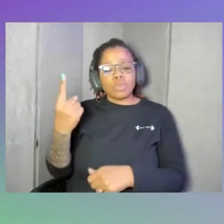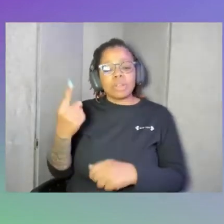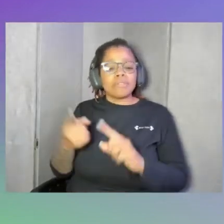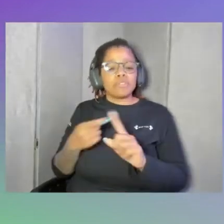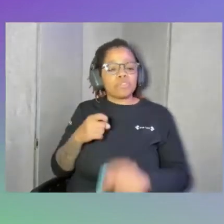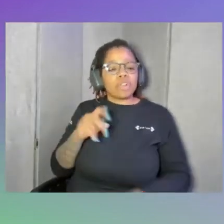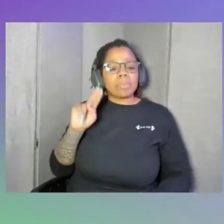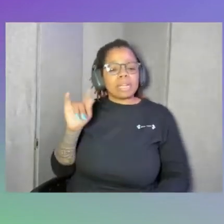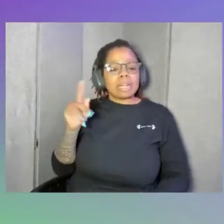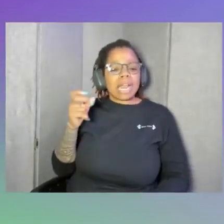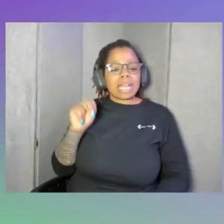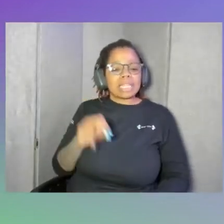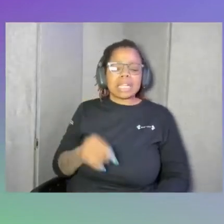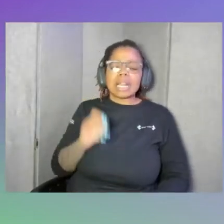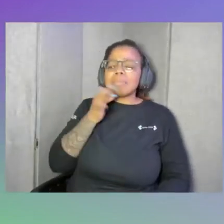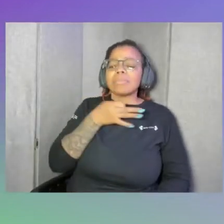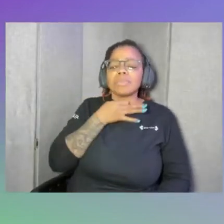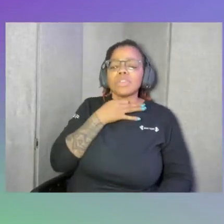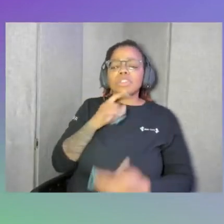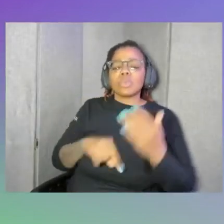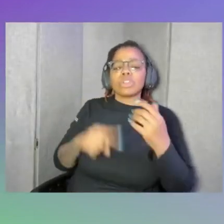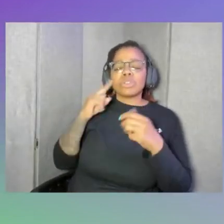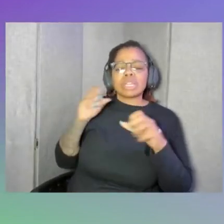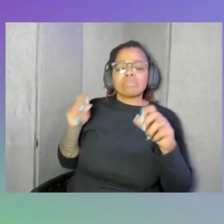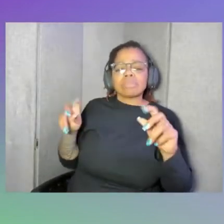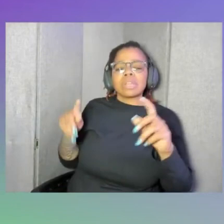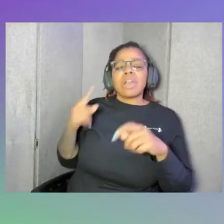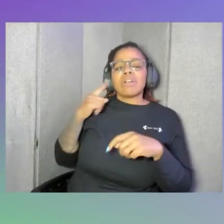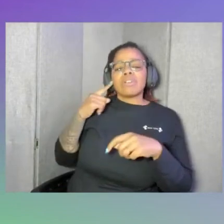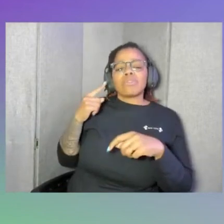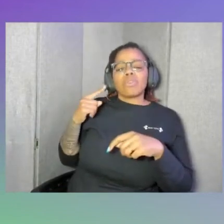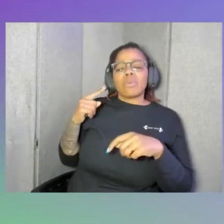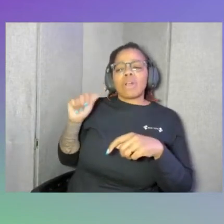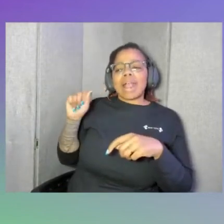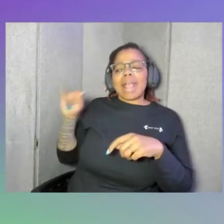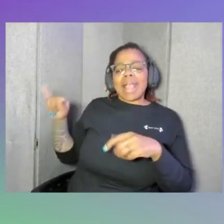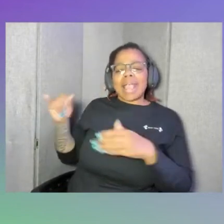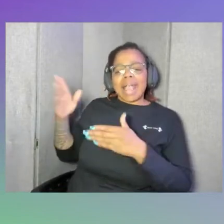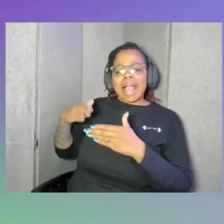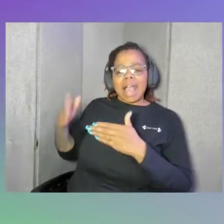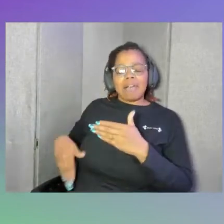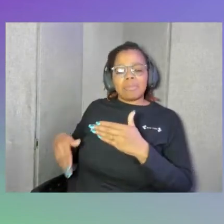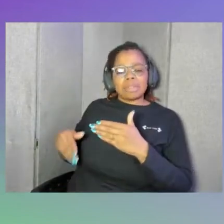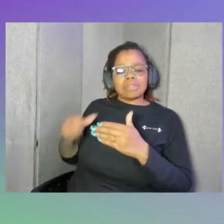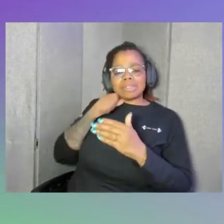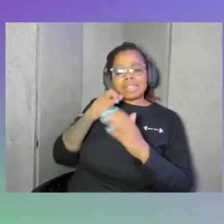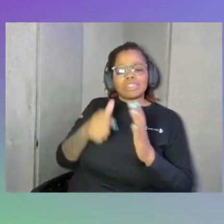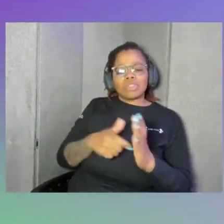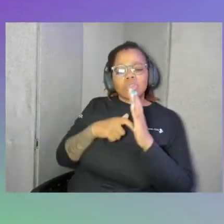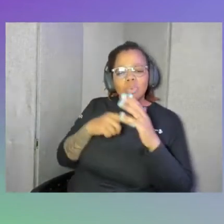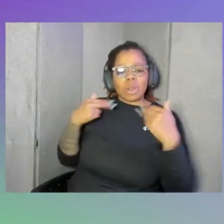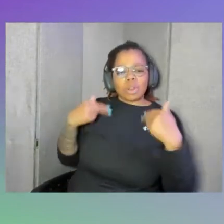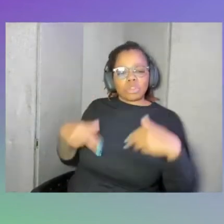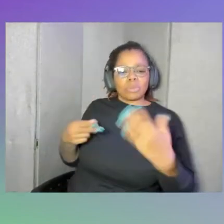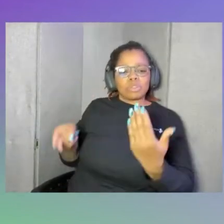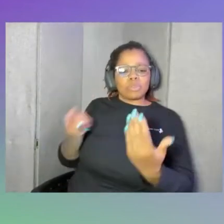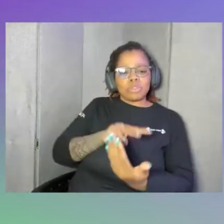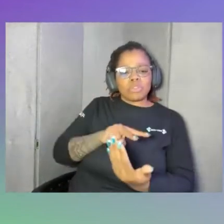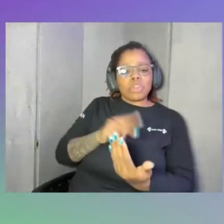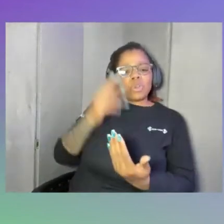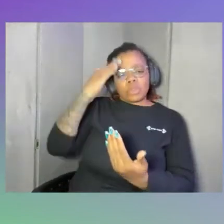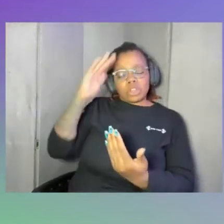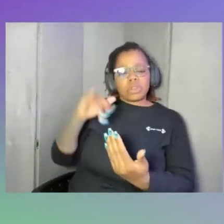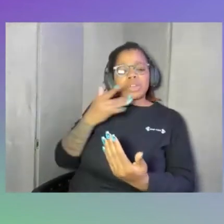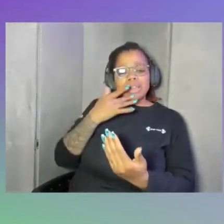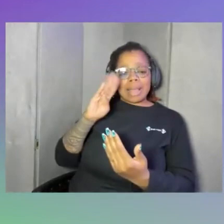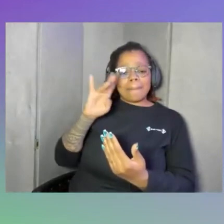Curious what you think the likelihood is that we'll reach a point where AI output no longer requires human review. We know bias is a big